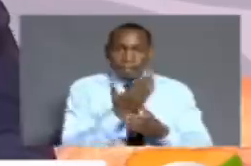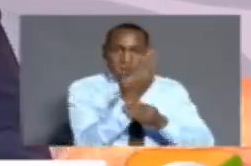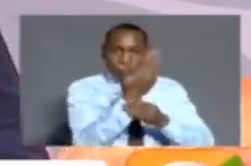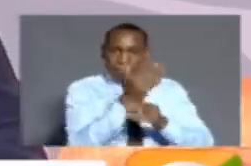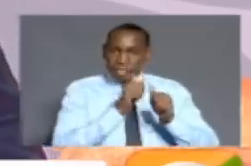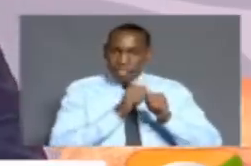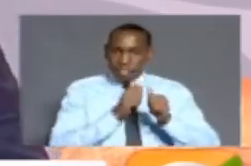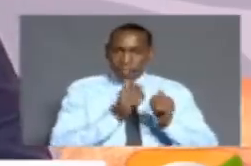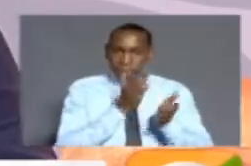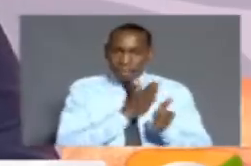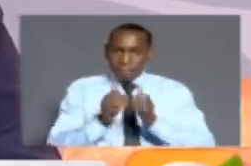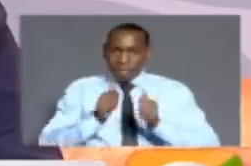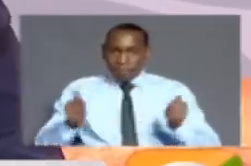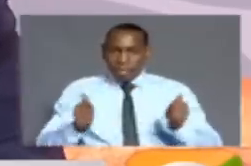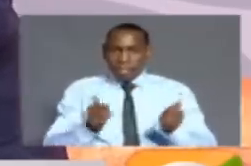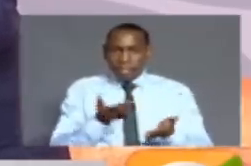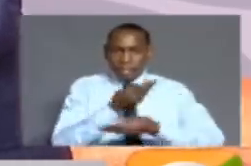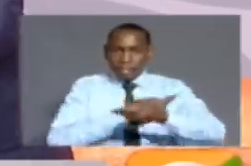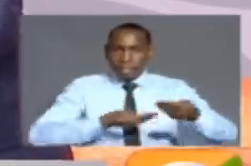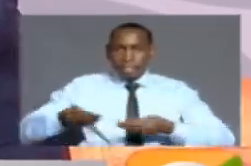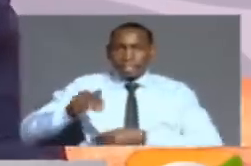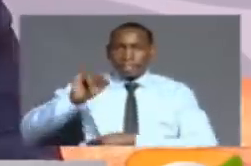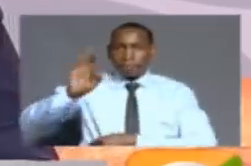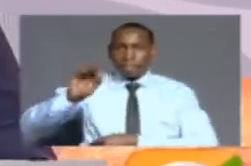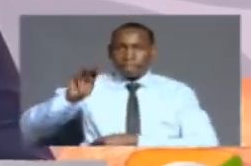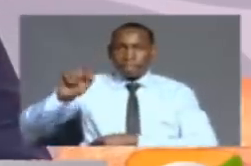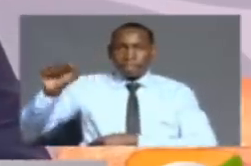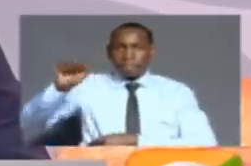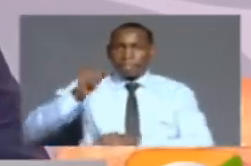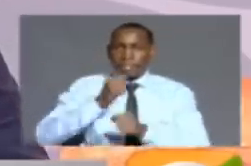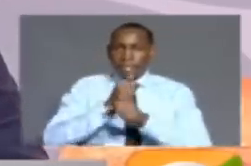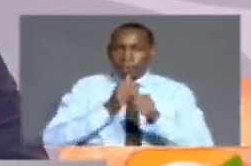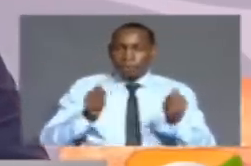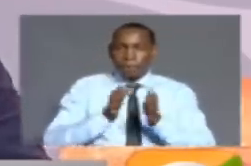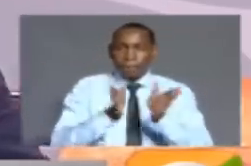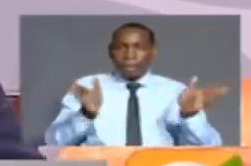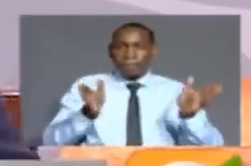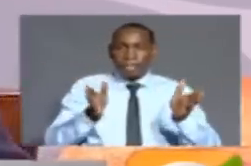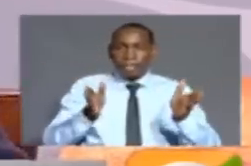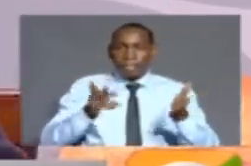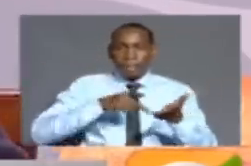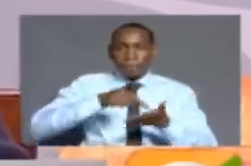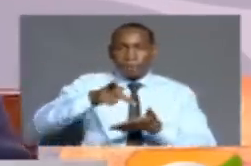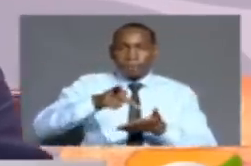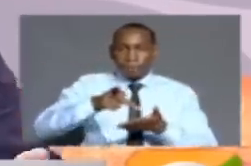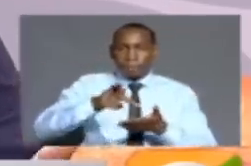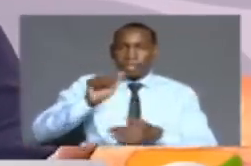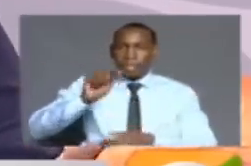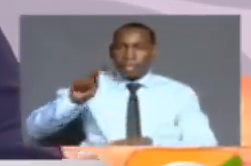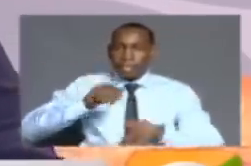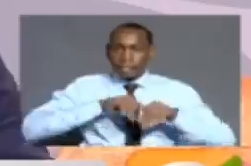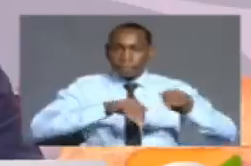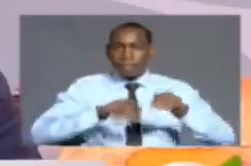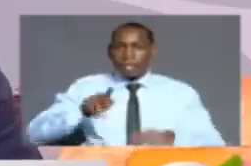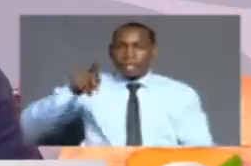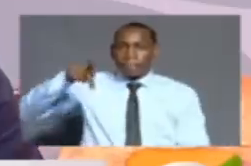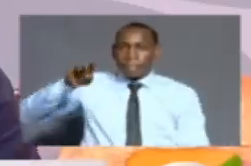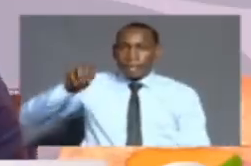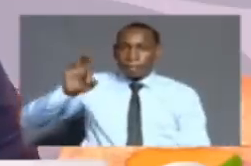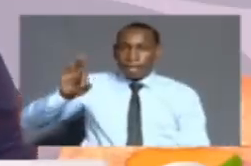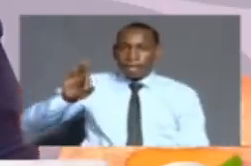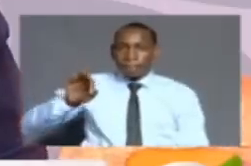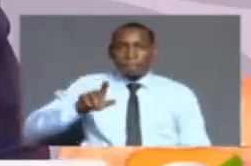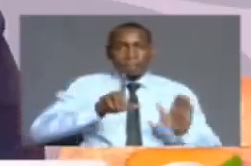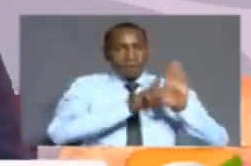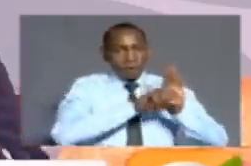the transactions in IFMIS were carried out properly, the Public Procurement and Disposable Act was followed, the PFM Act was followed.